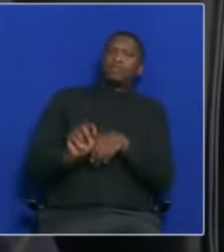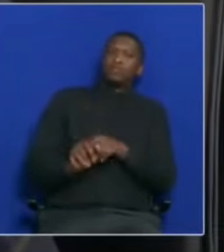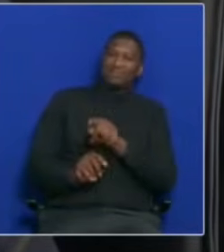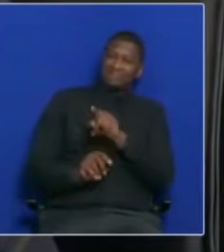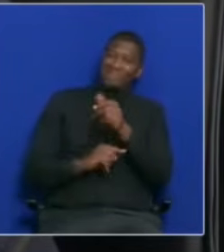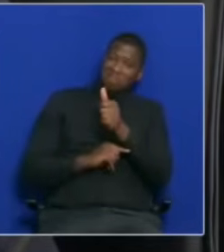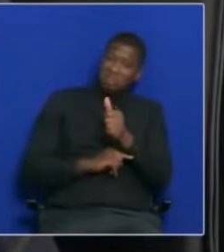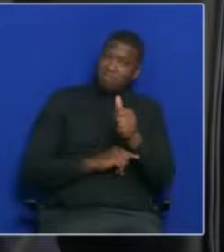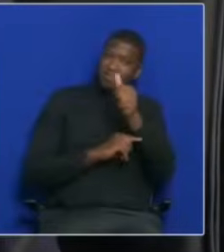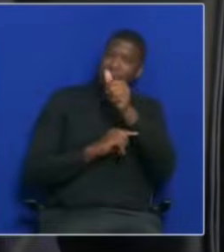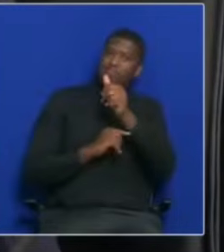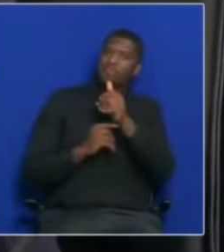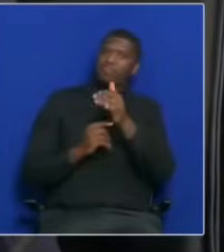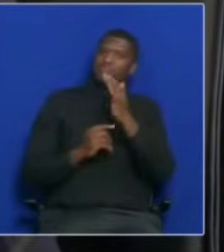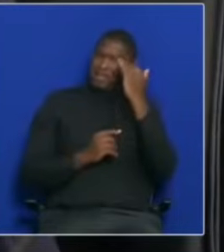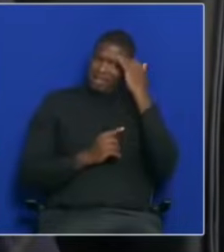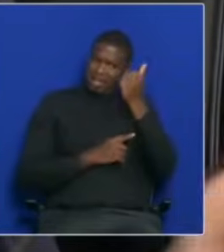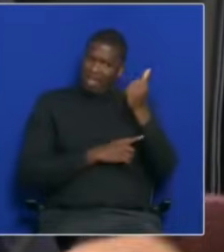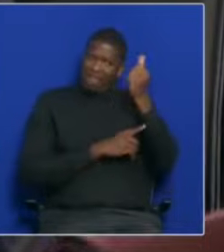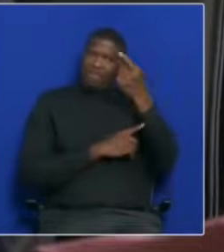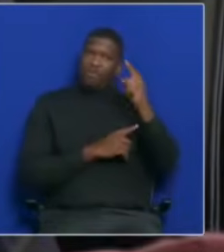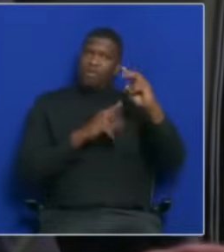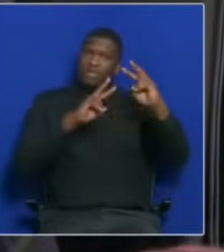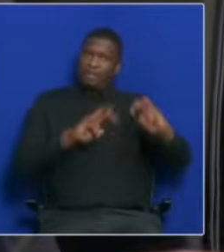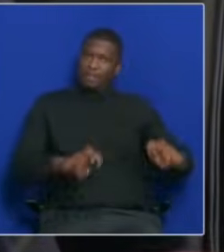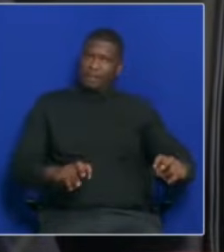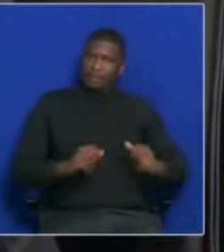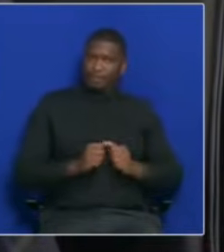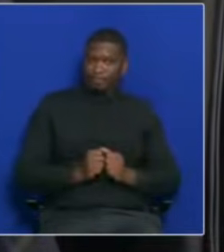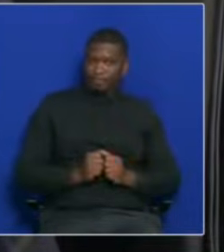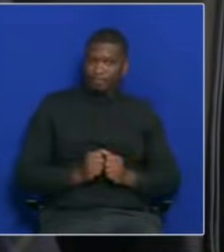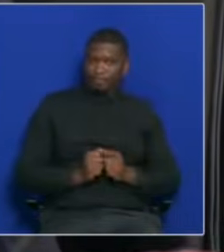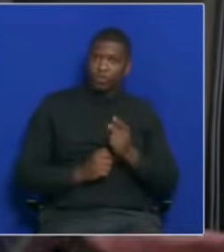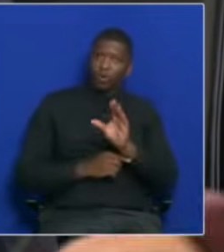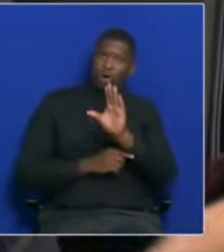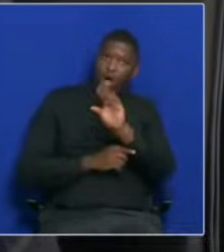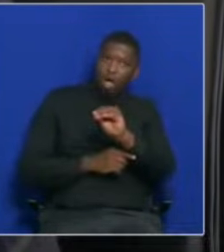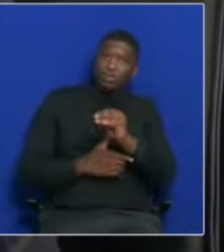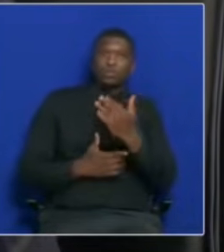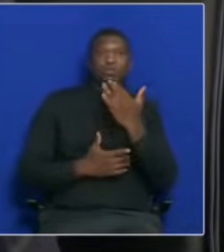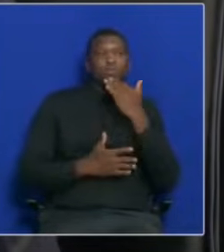the inspectorate, sorry, and asking him to hand over dockets,